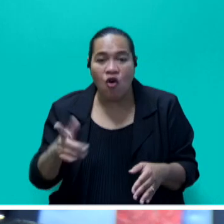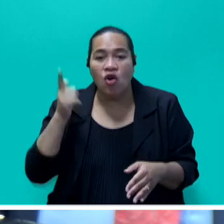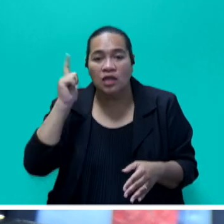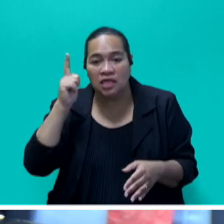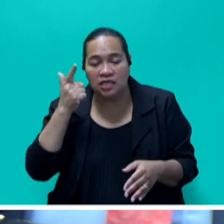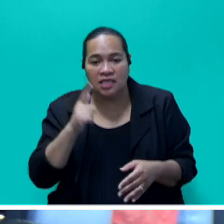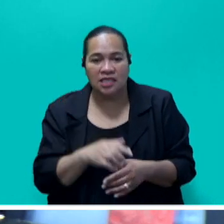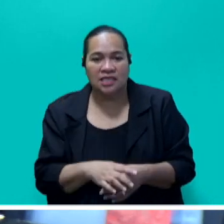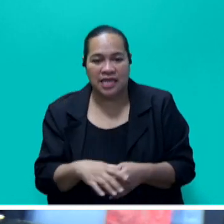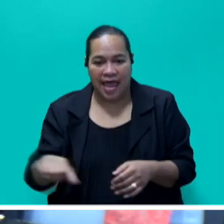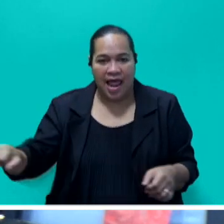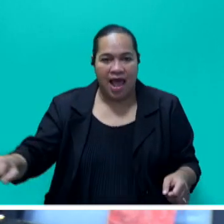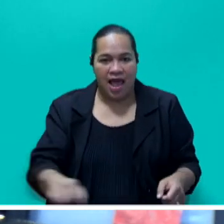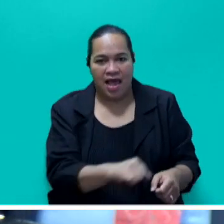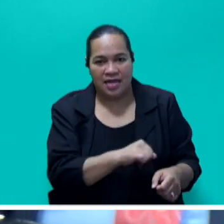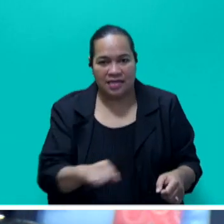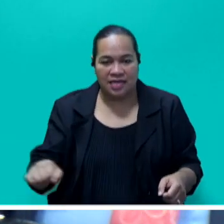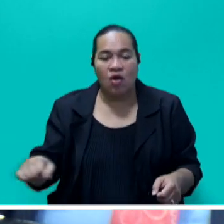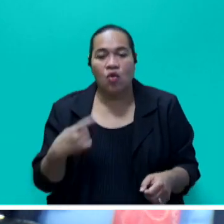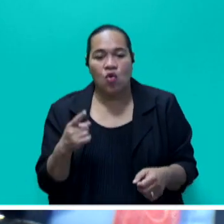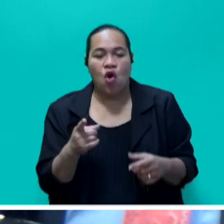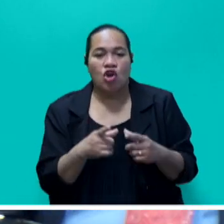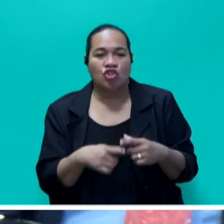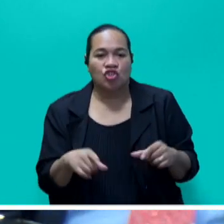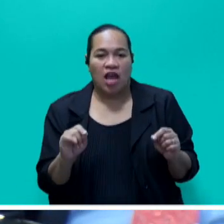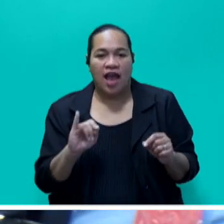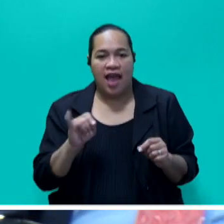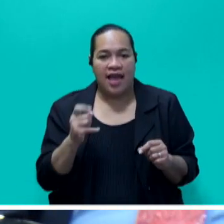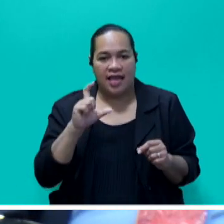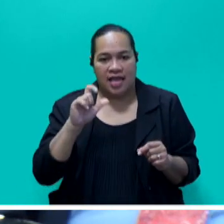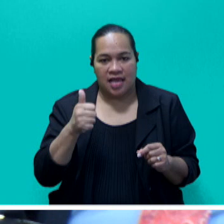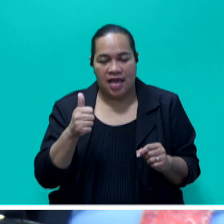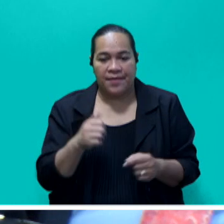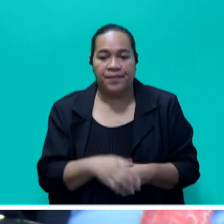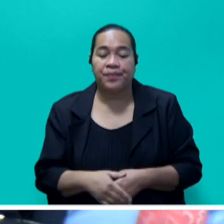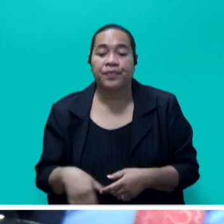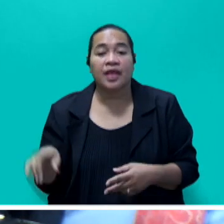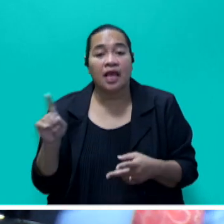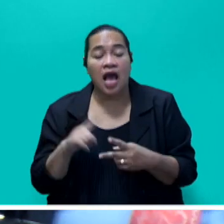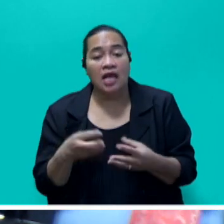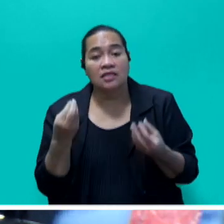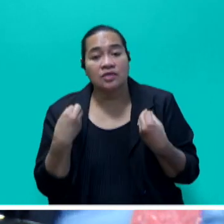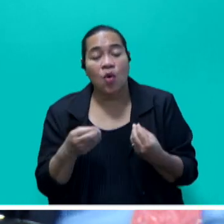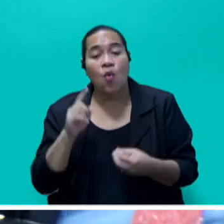an ironing table by JICA. Mr. Speaker, sir, a sum of